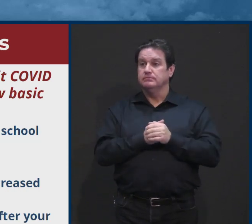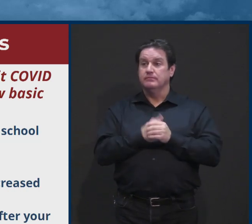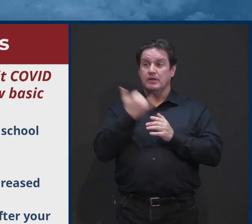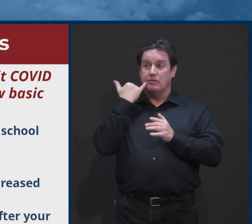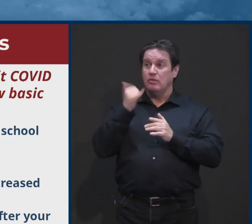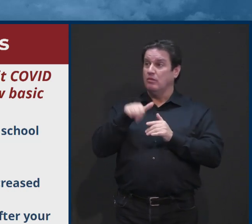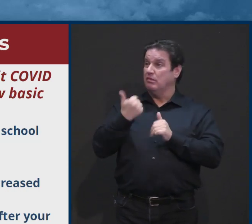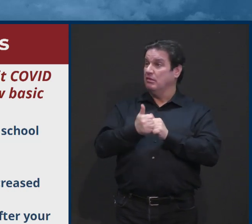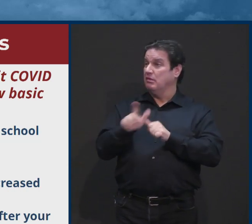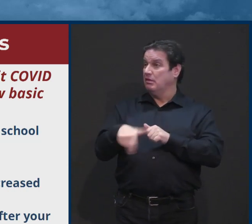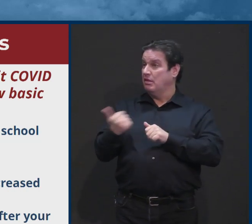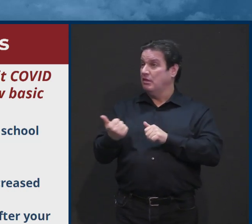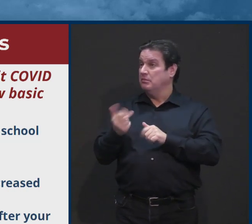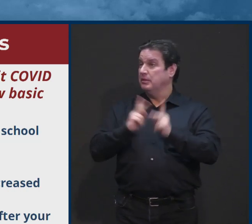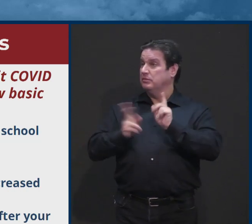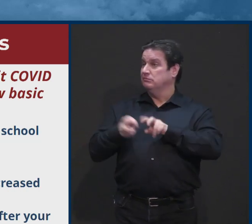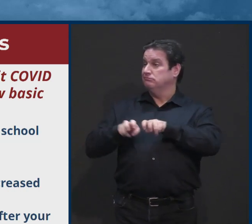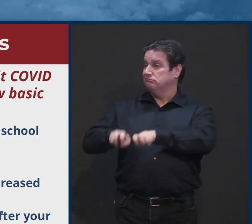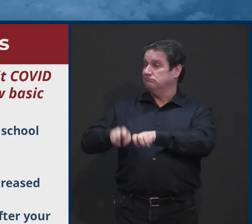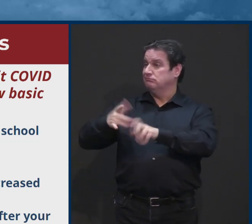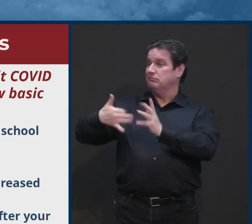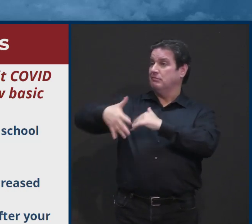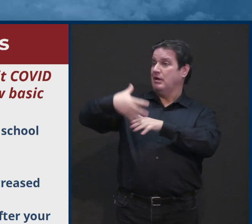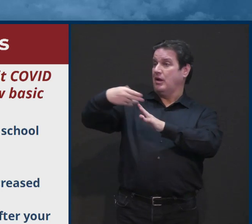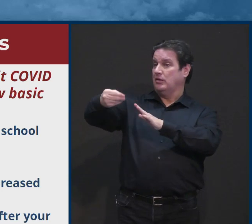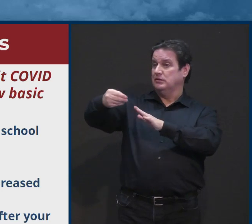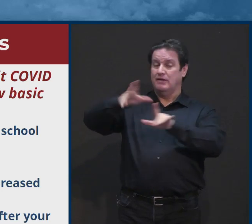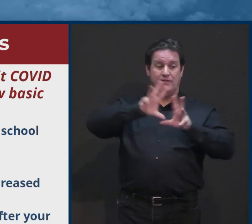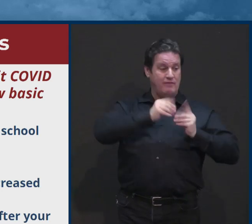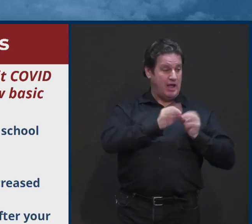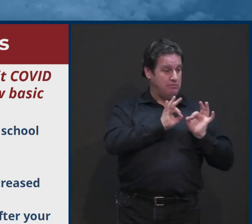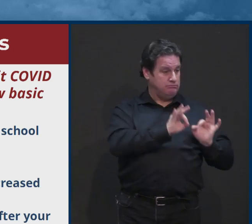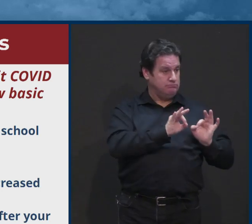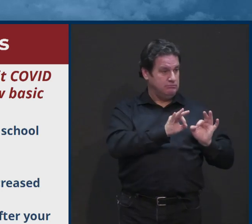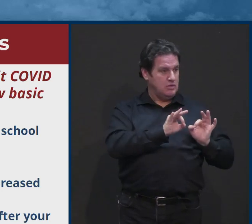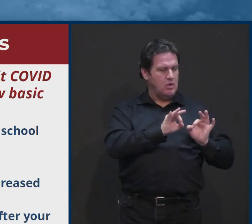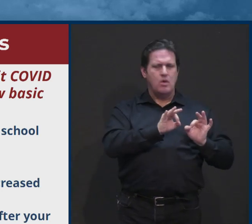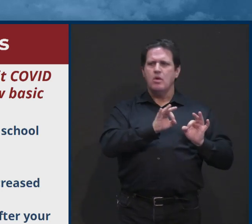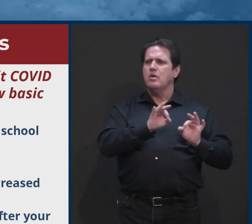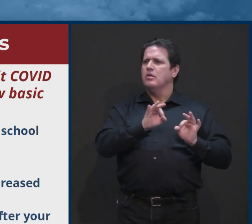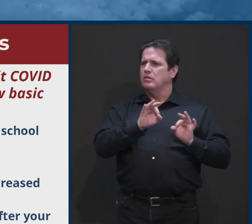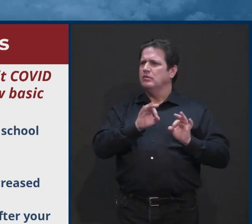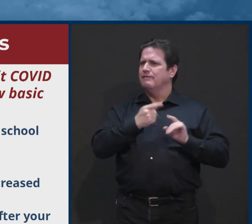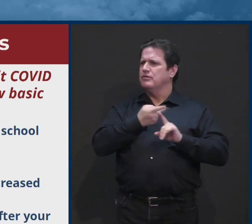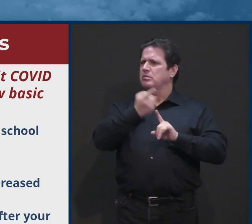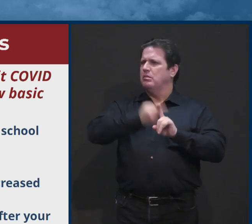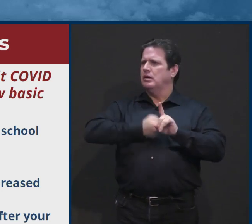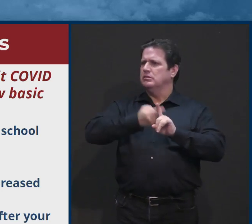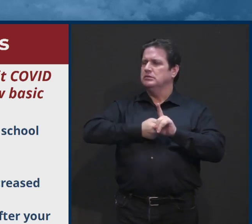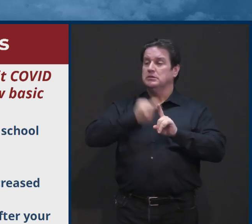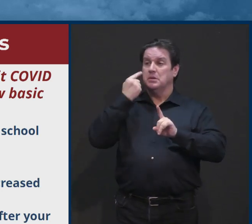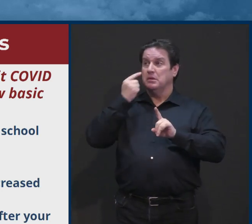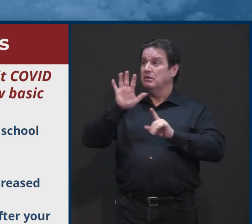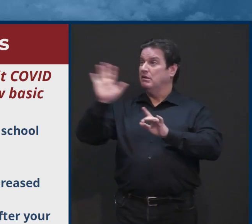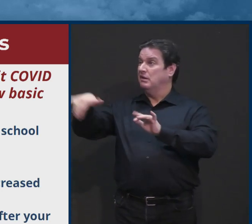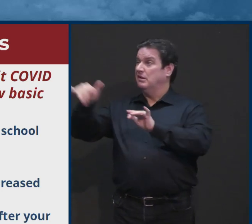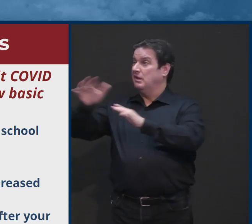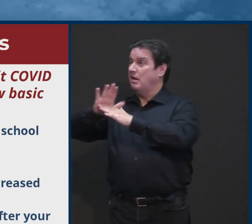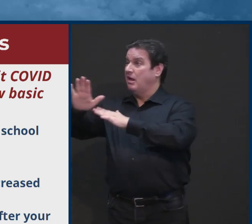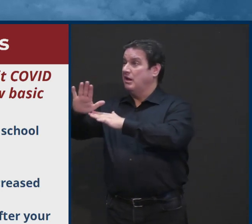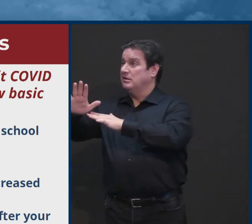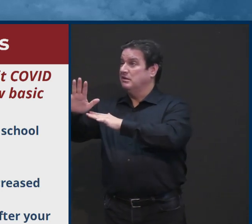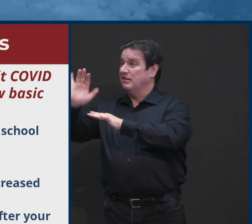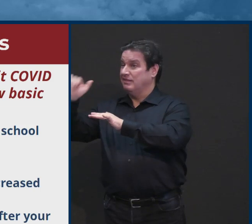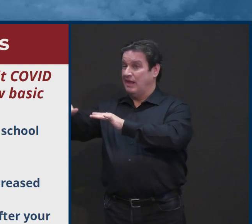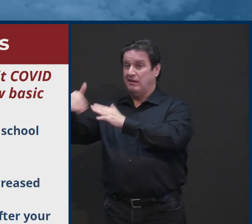with anybody outside of what has been in your household for the last few months. So if you're coming home and you're going to be around your